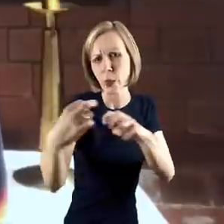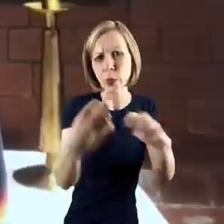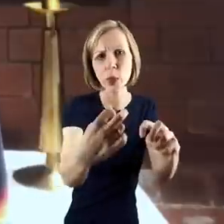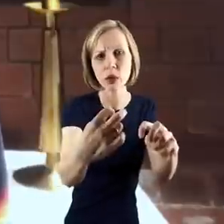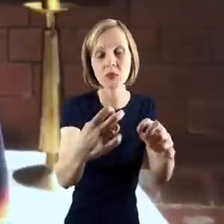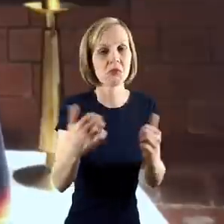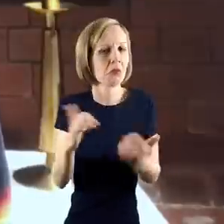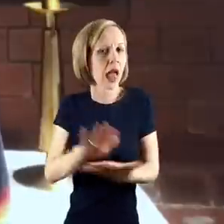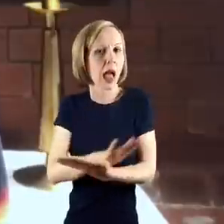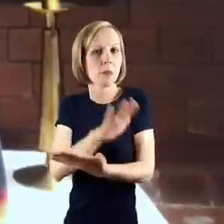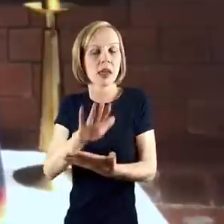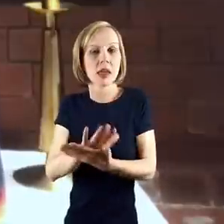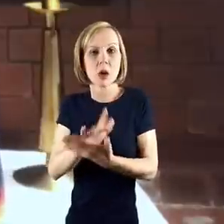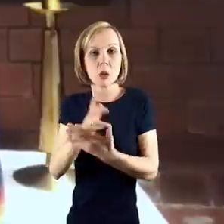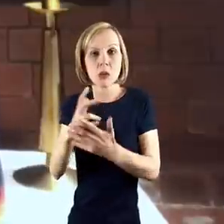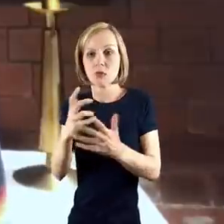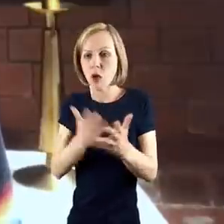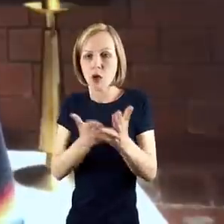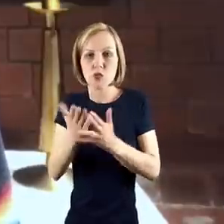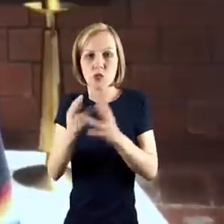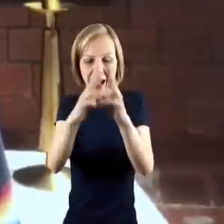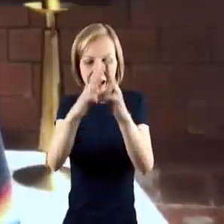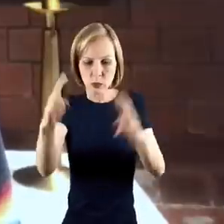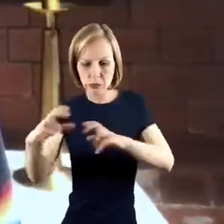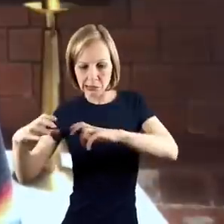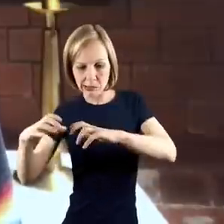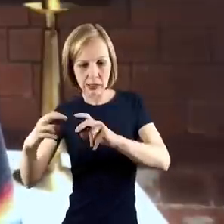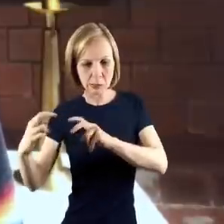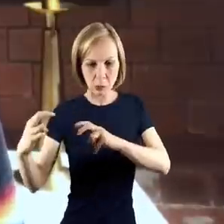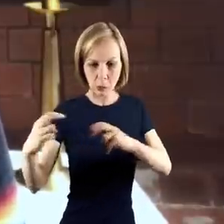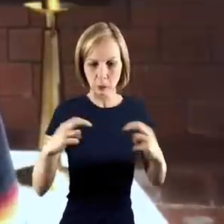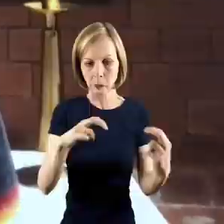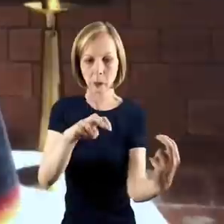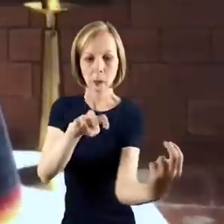and friendship with stranger and friend.